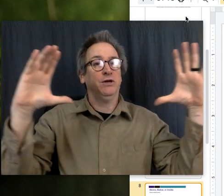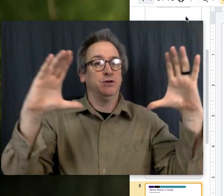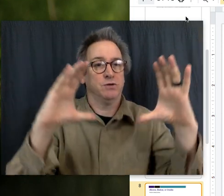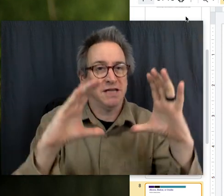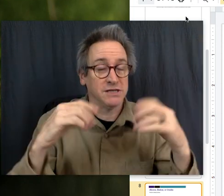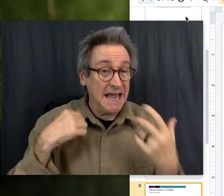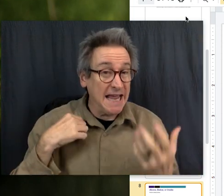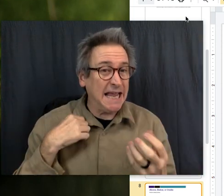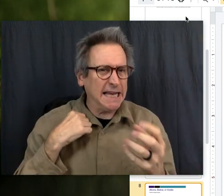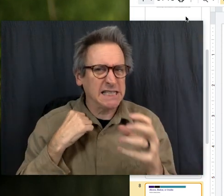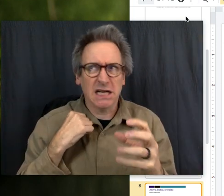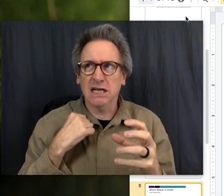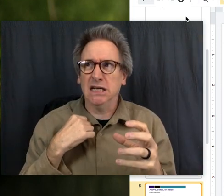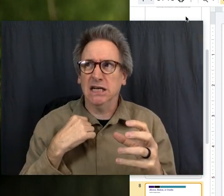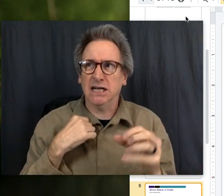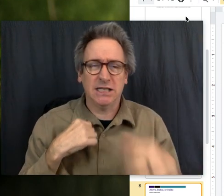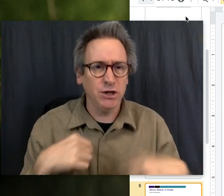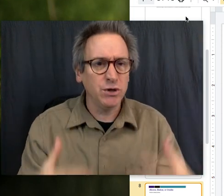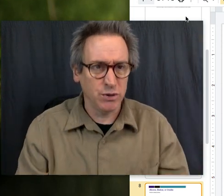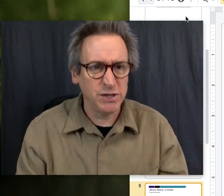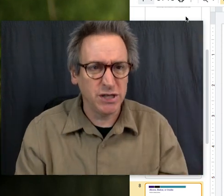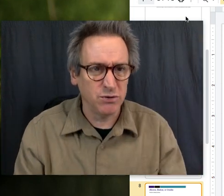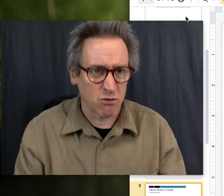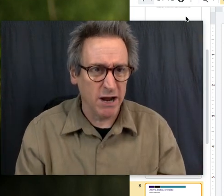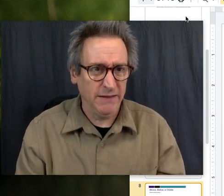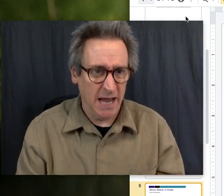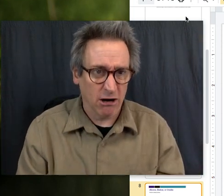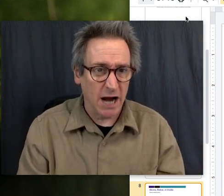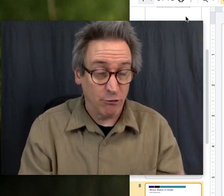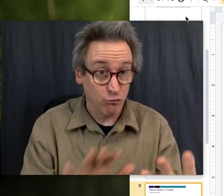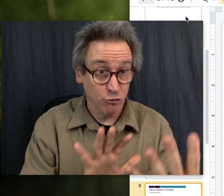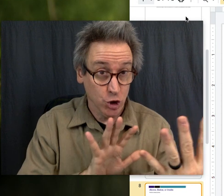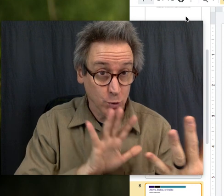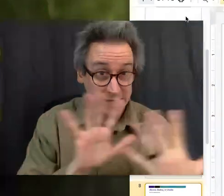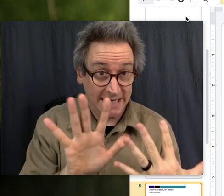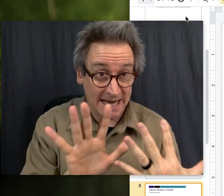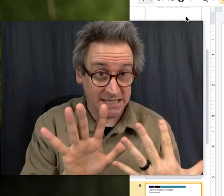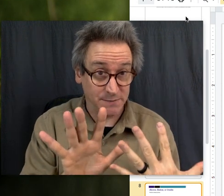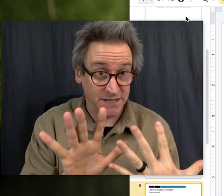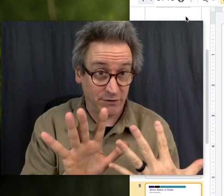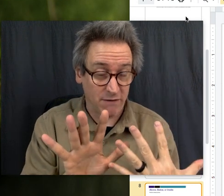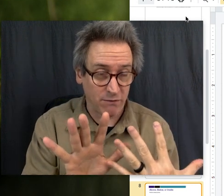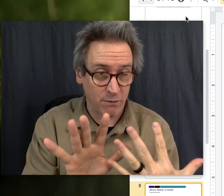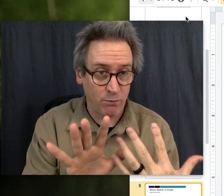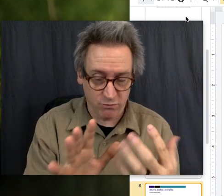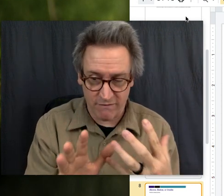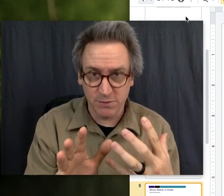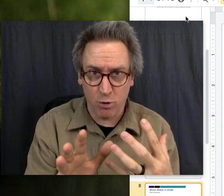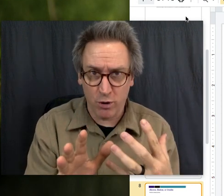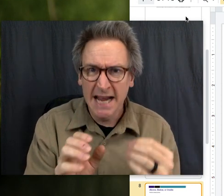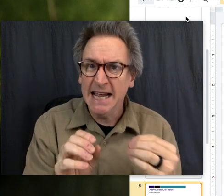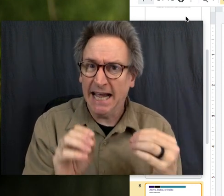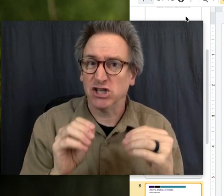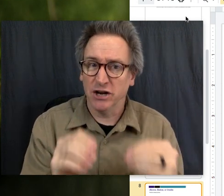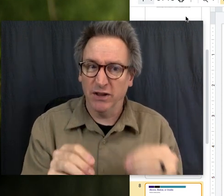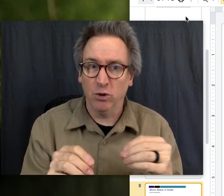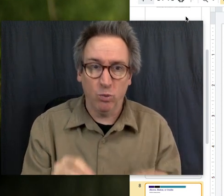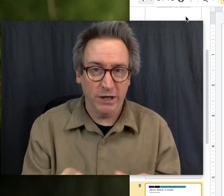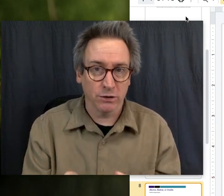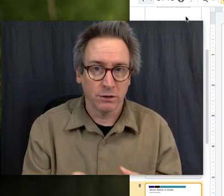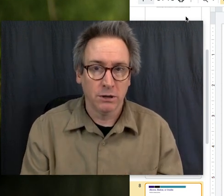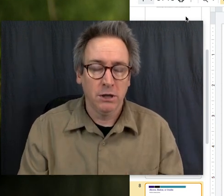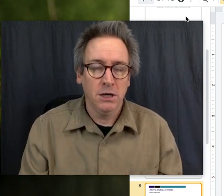So you can do those layers. It's until you're used to drawing in the air and using that as a specific reference point, it's going to